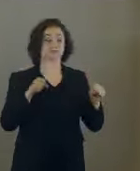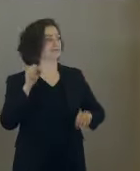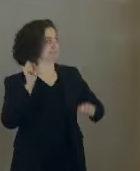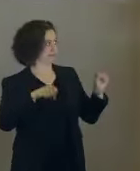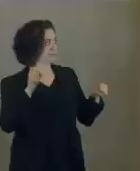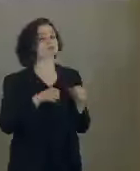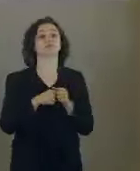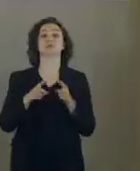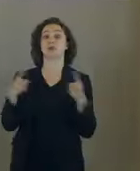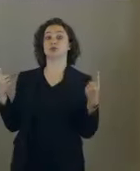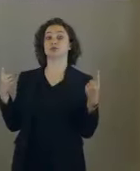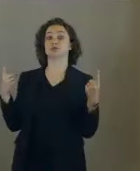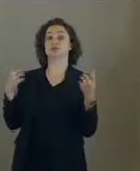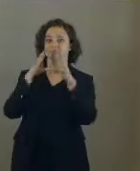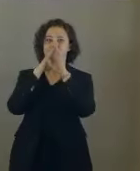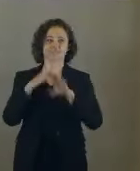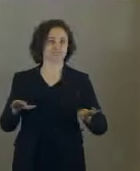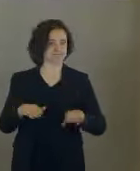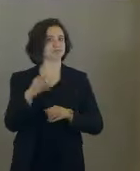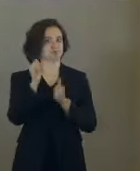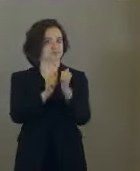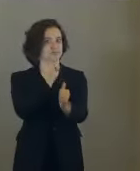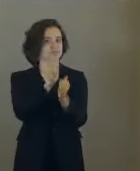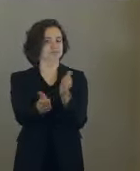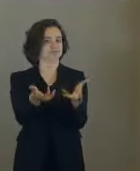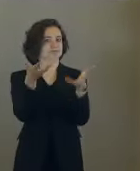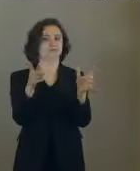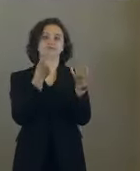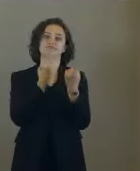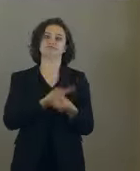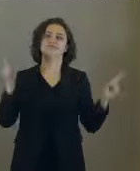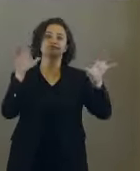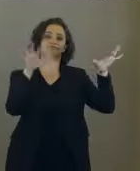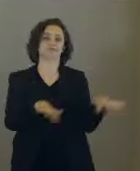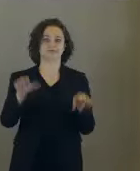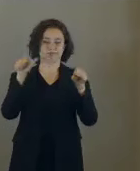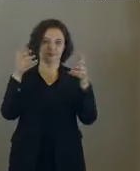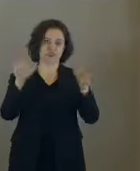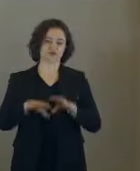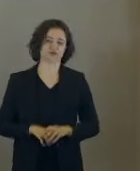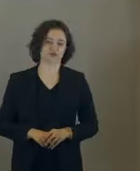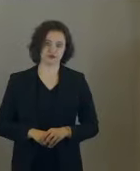opposed will say no. The ayes have it. The motion carries and the proclamation is adopted.